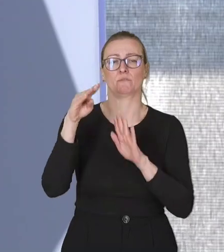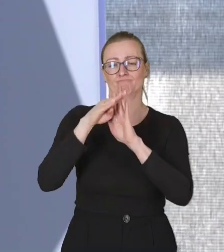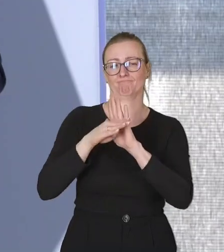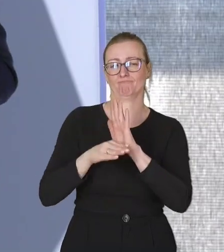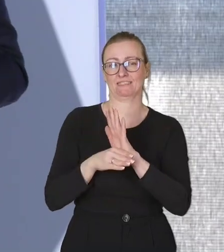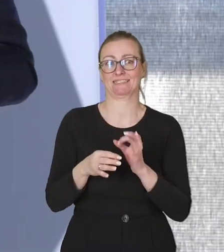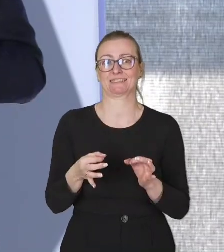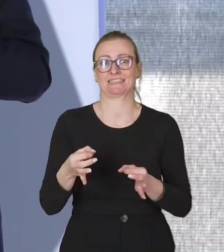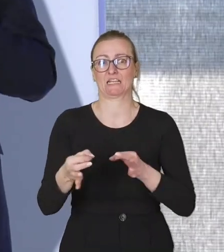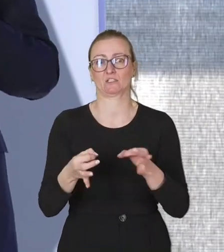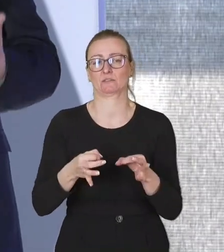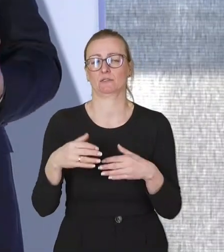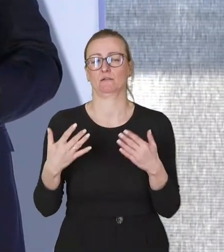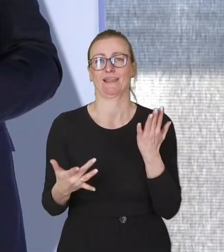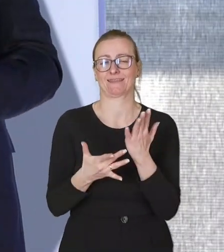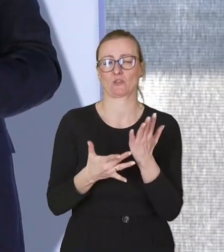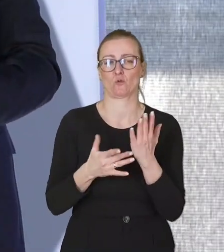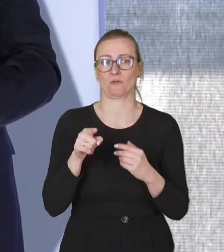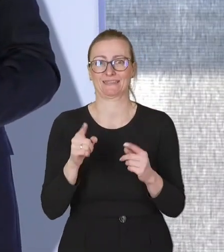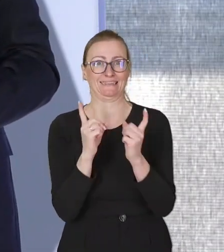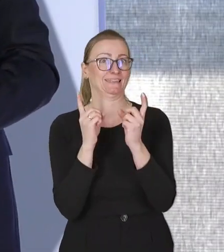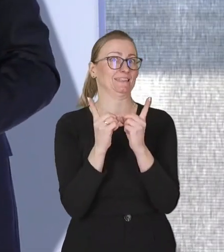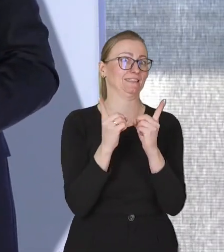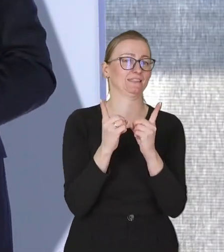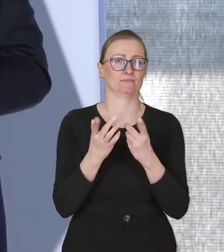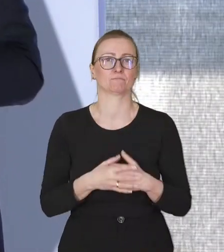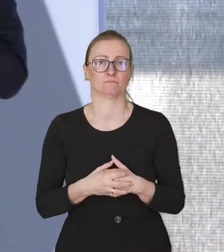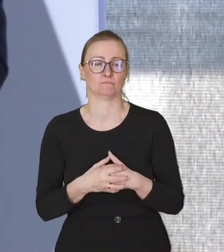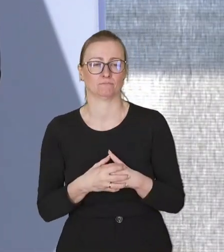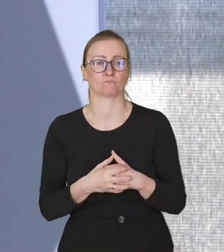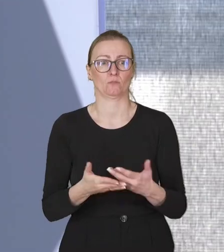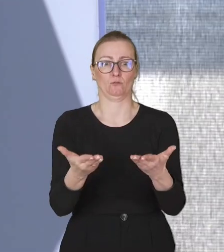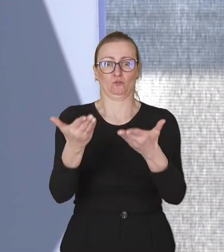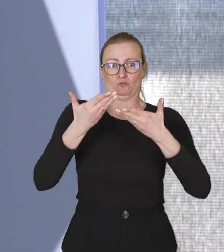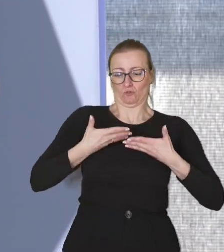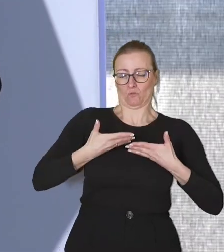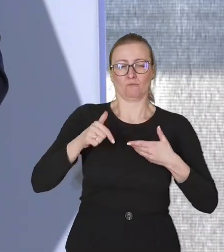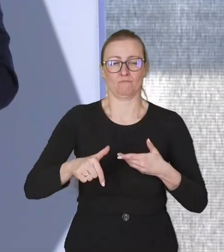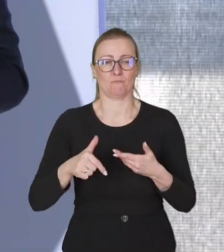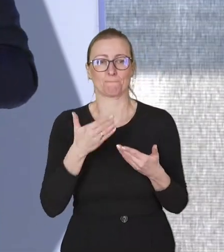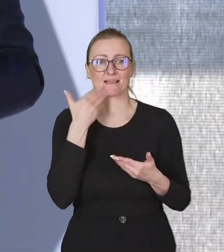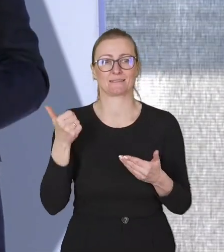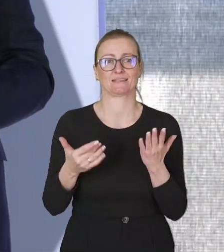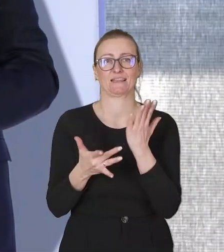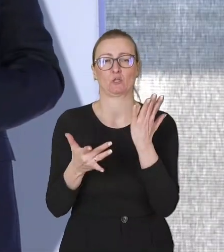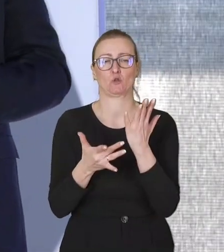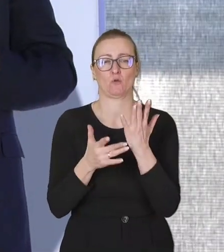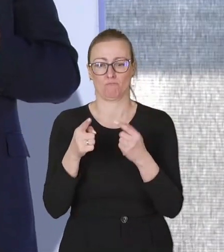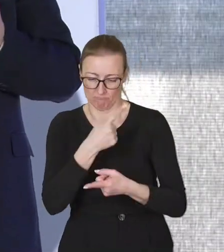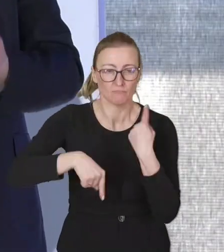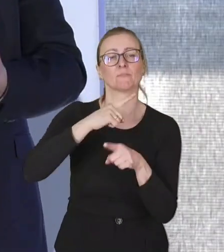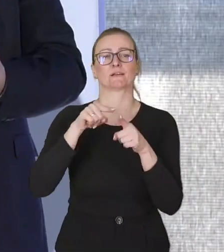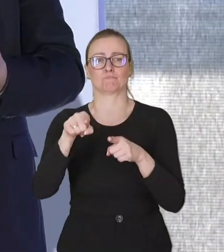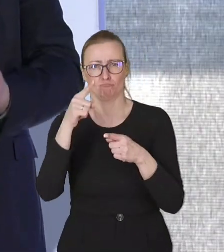digital technologies to support the Green Deal, to support security, to support sovereignty,